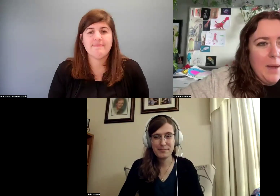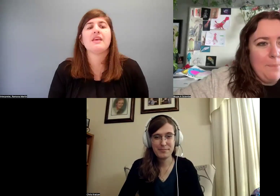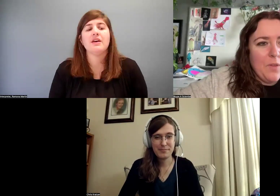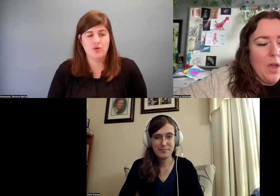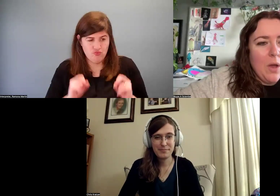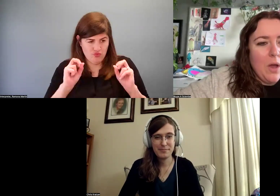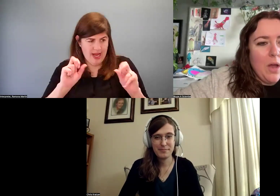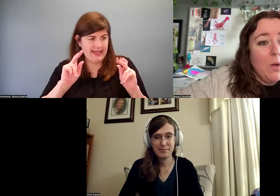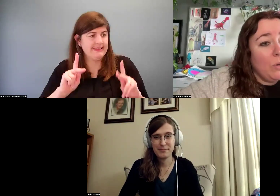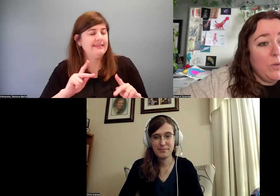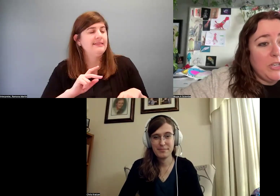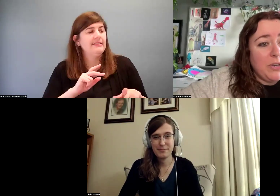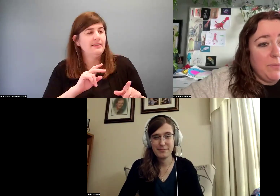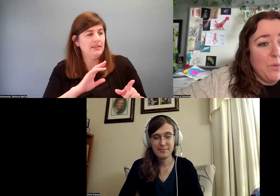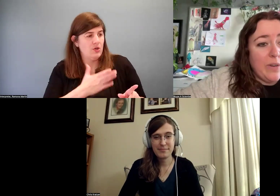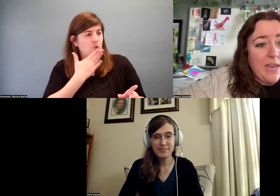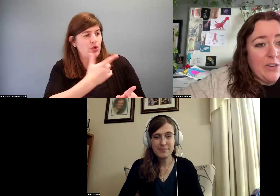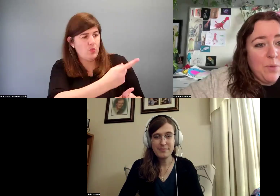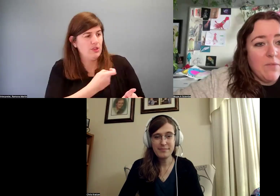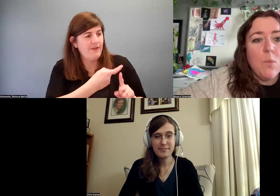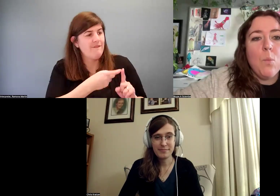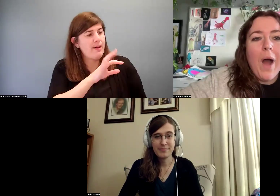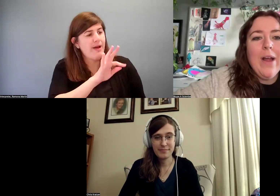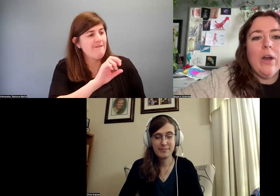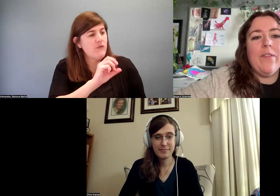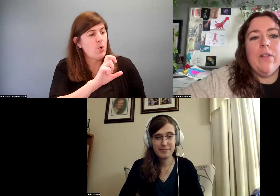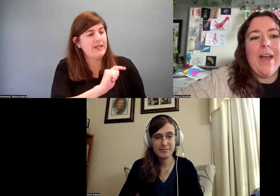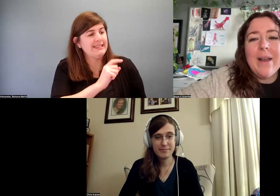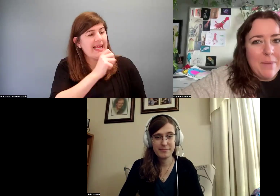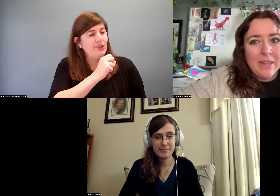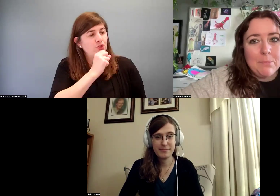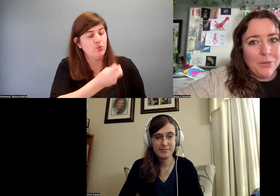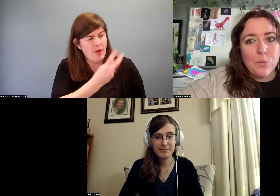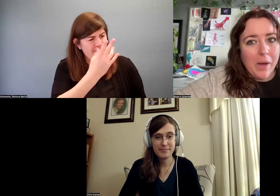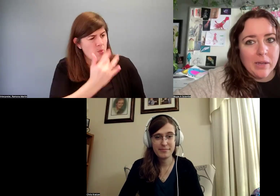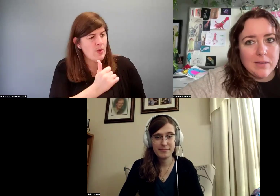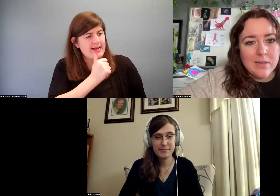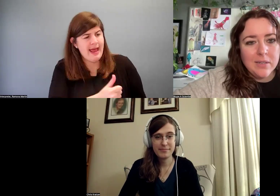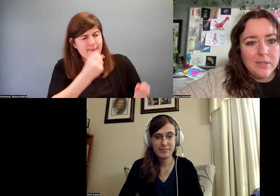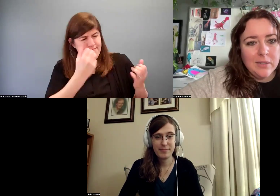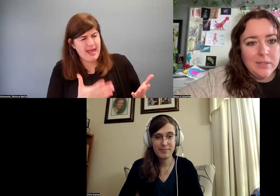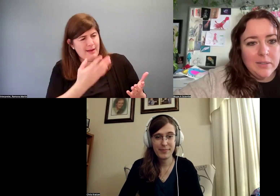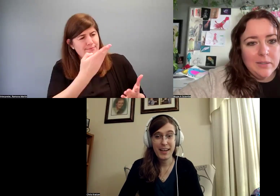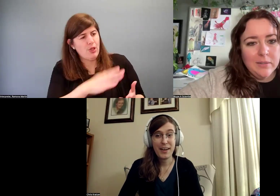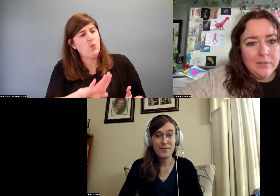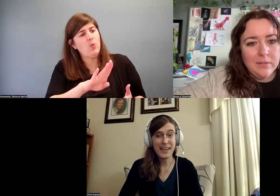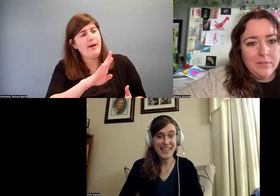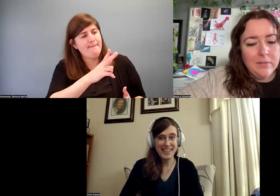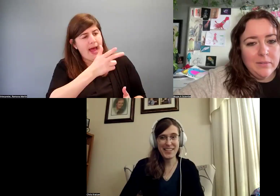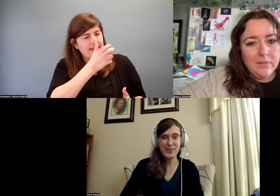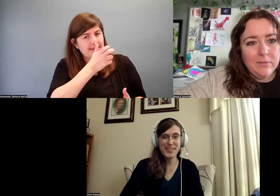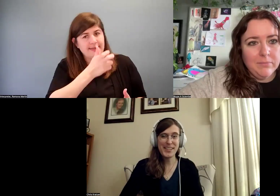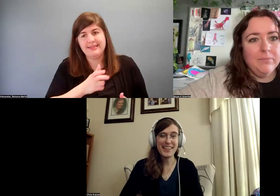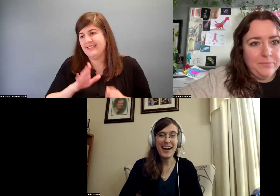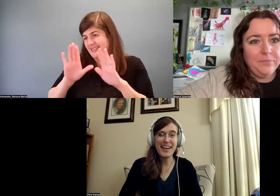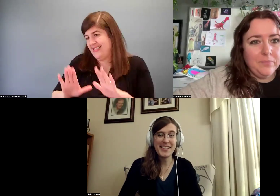Right. Oh, good question from Forrest, age 12. Why aren't there that many blue bugs?